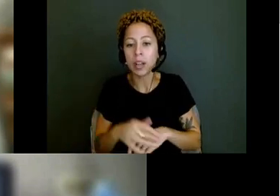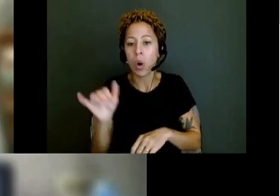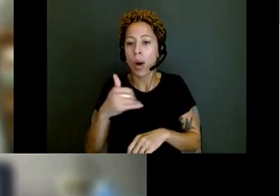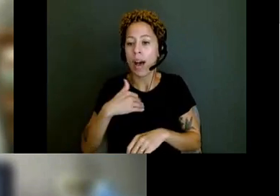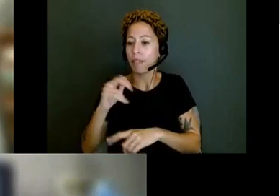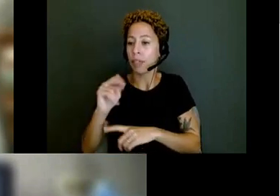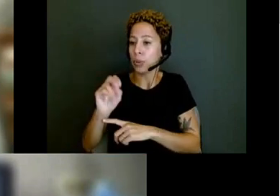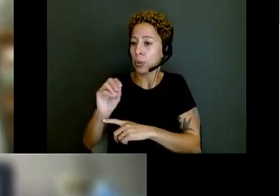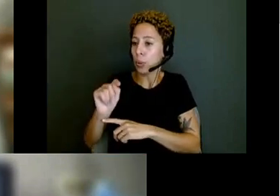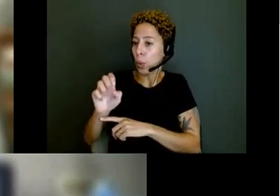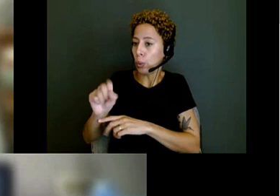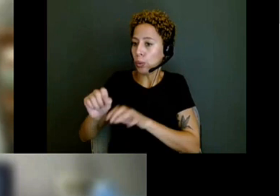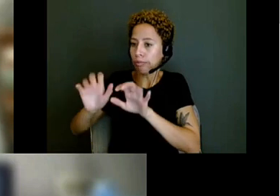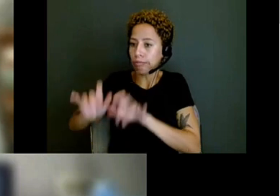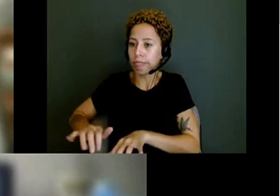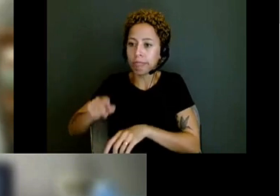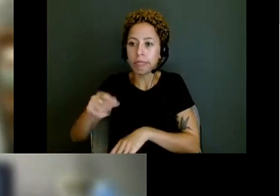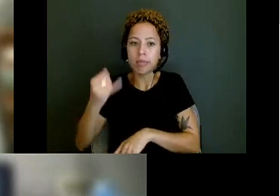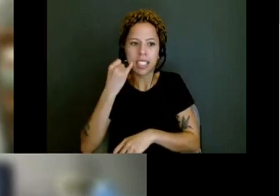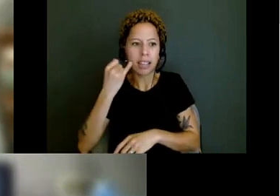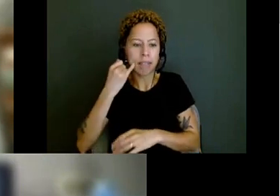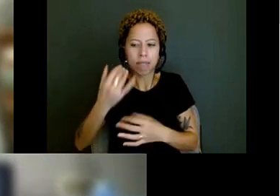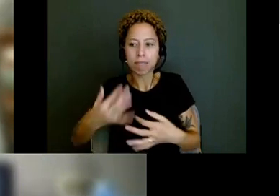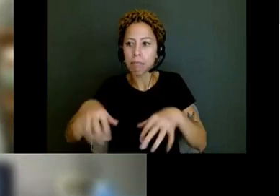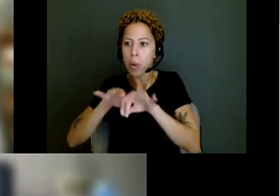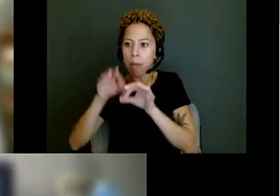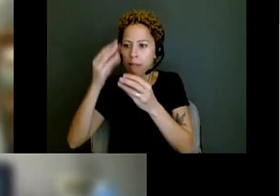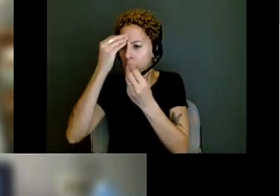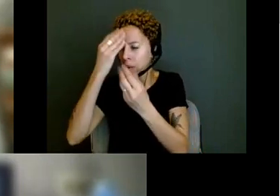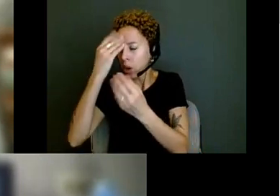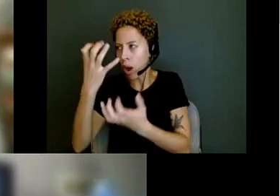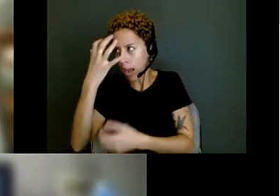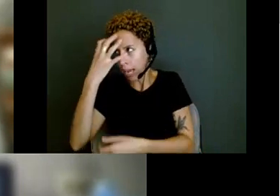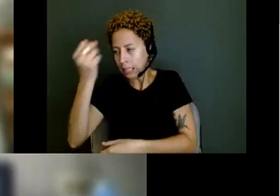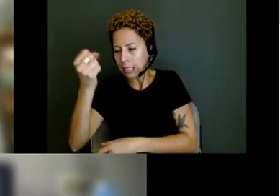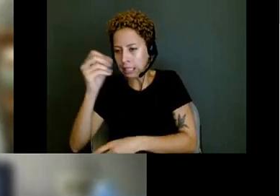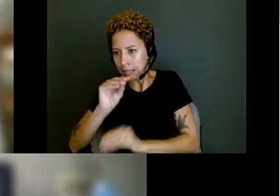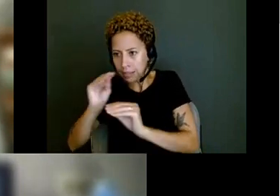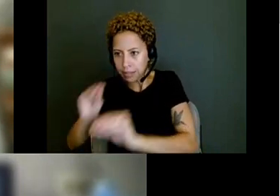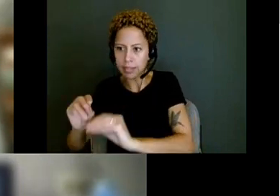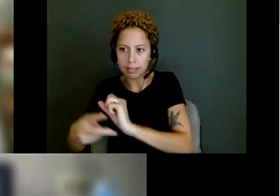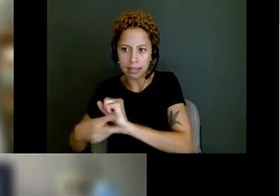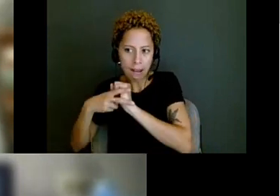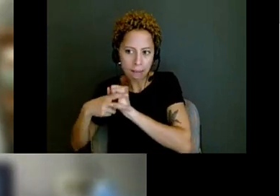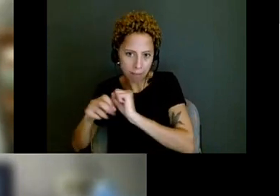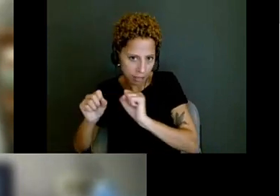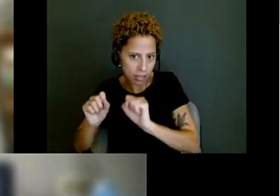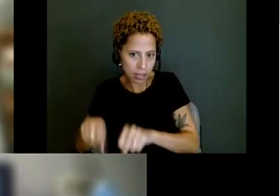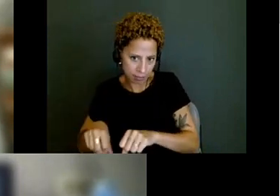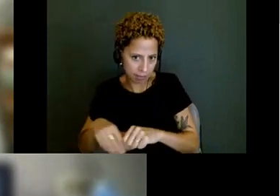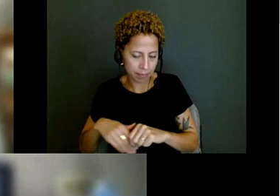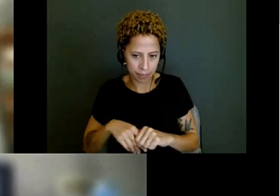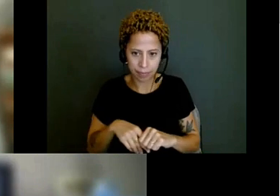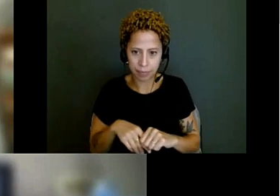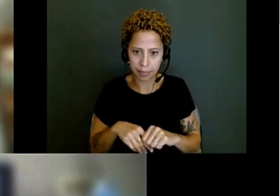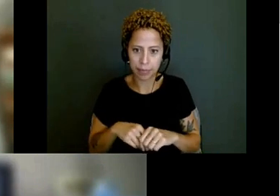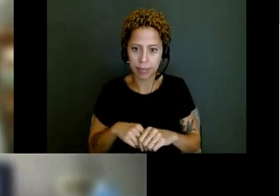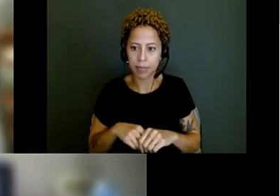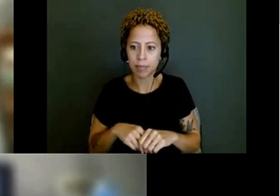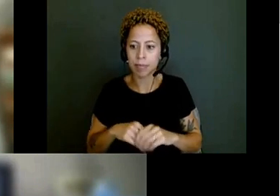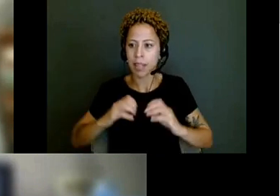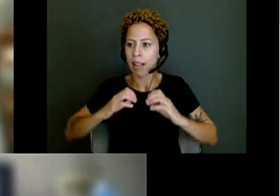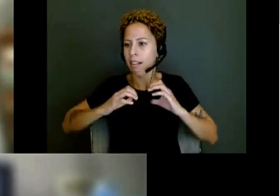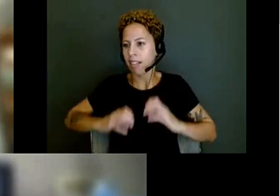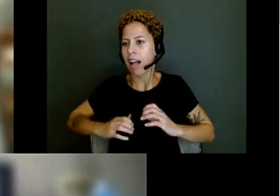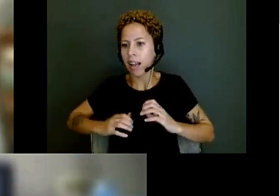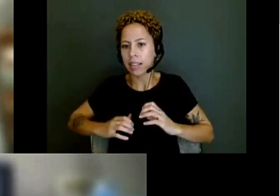enter anything that's relevant about this conversation that you may want to hold on to later. You can type that in and save it. Obviously, your client is going to be